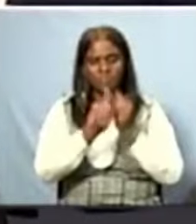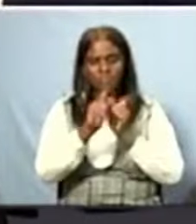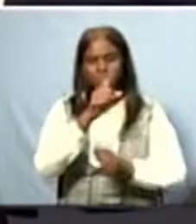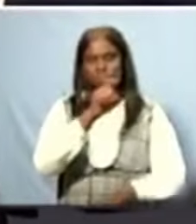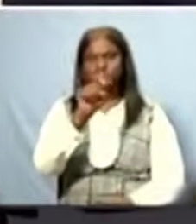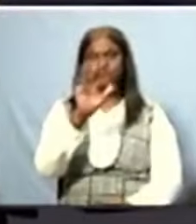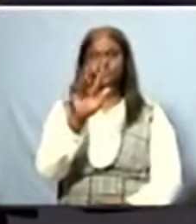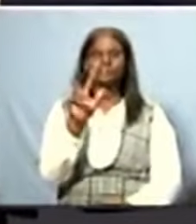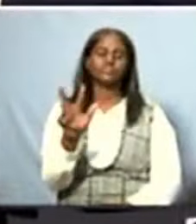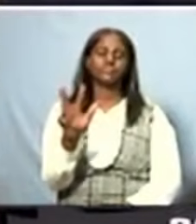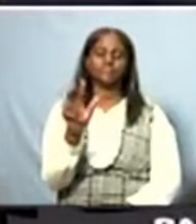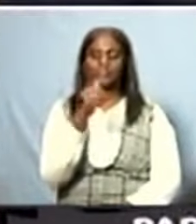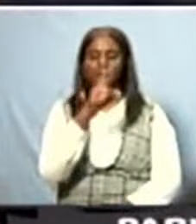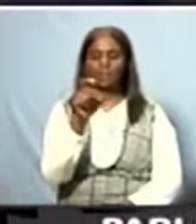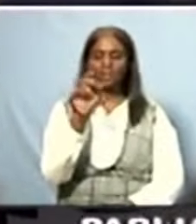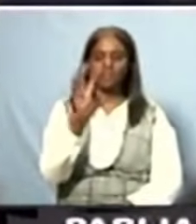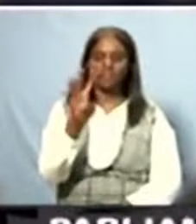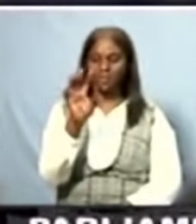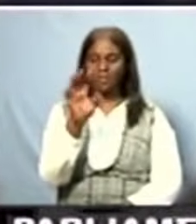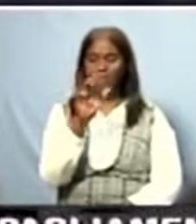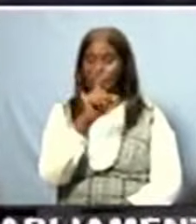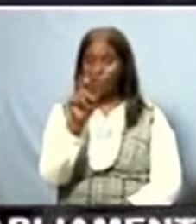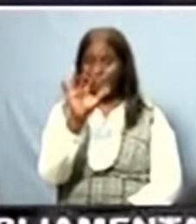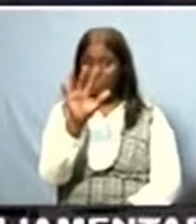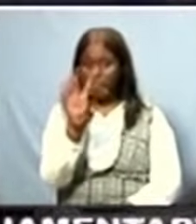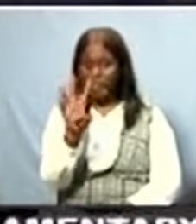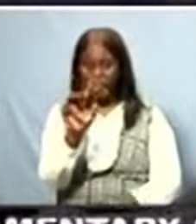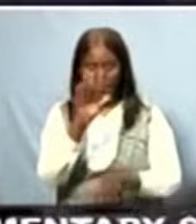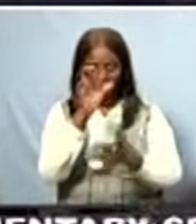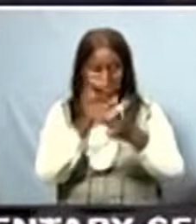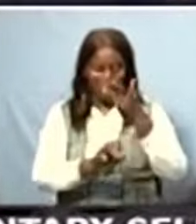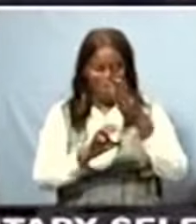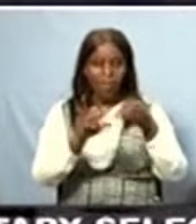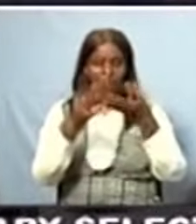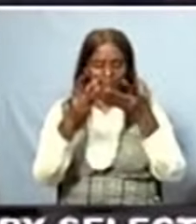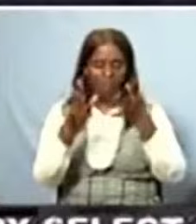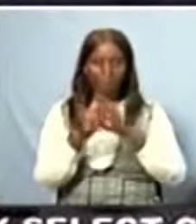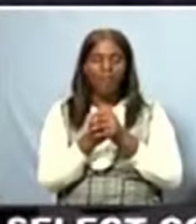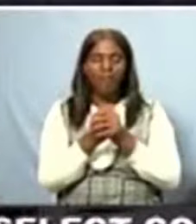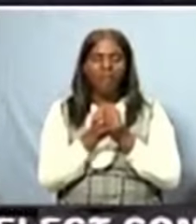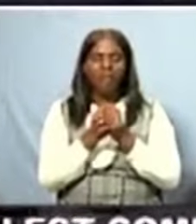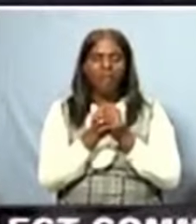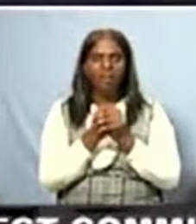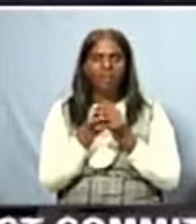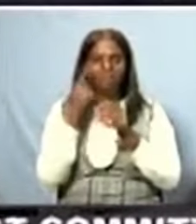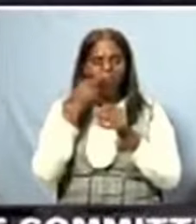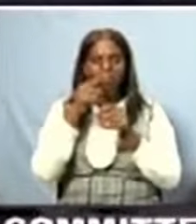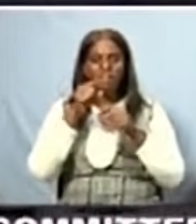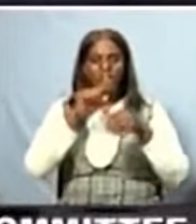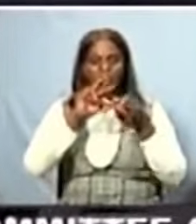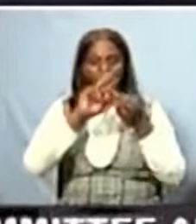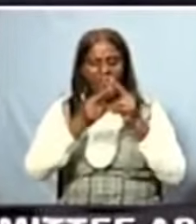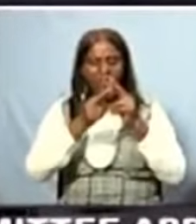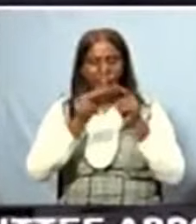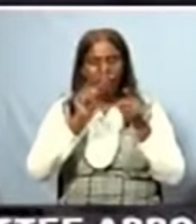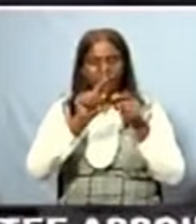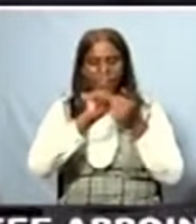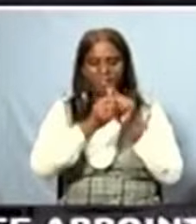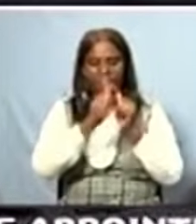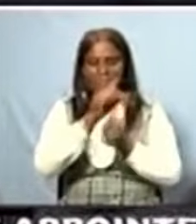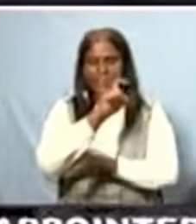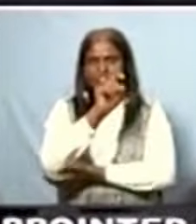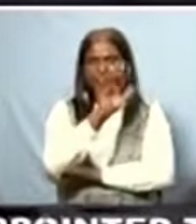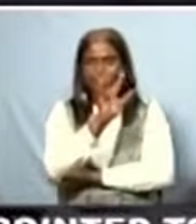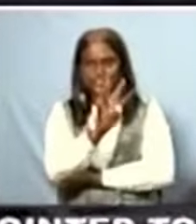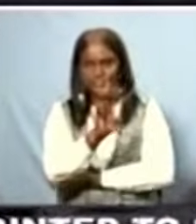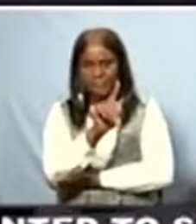154. The clause provides for a repeal and replacement of Article 154